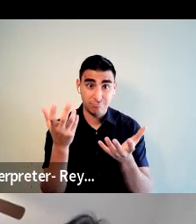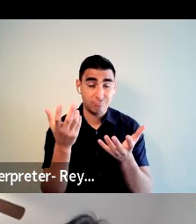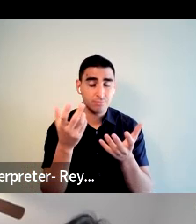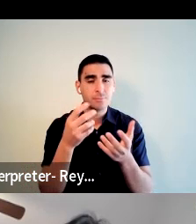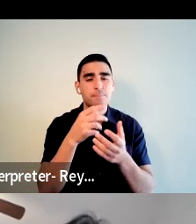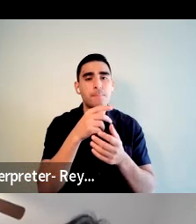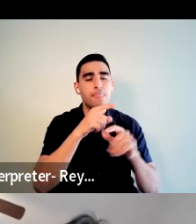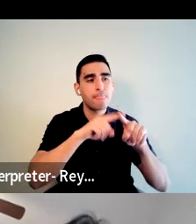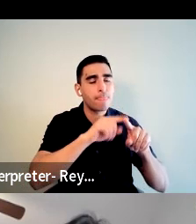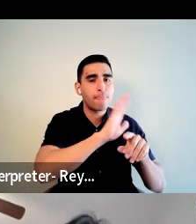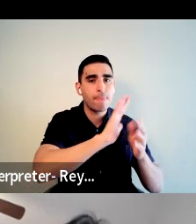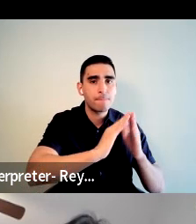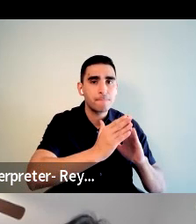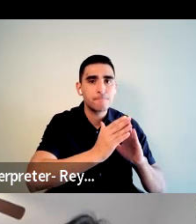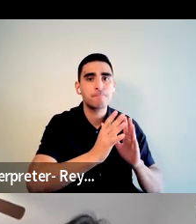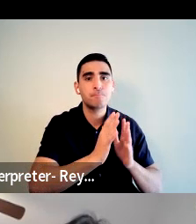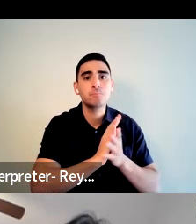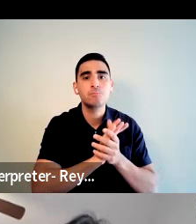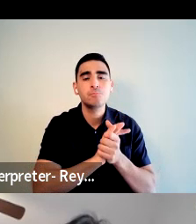based on their